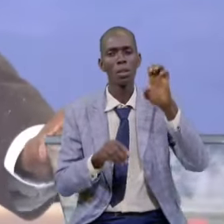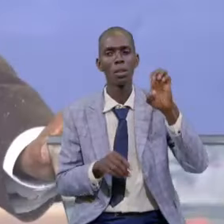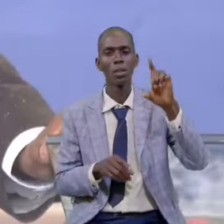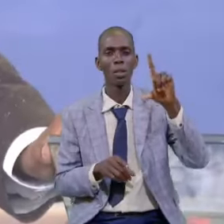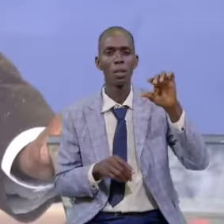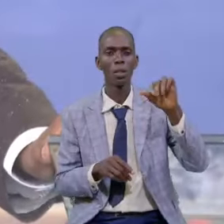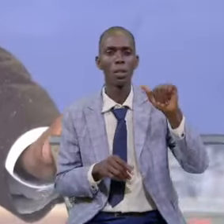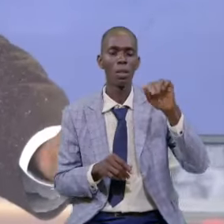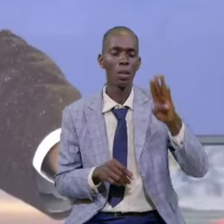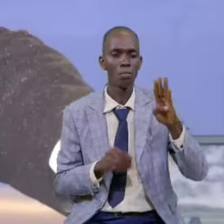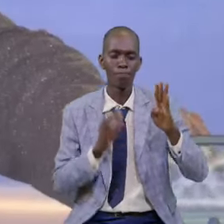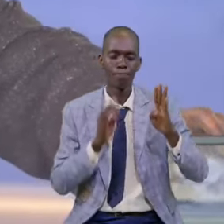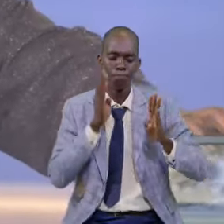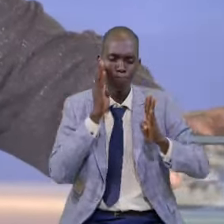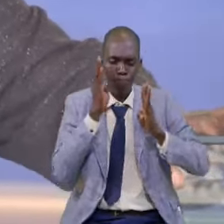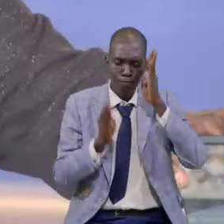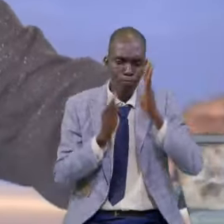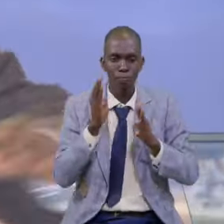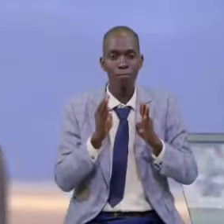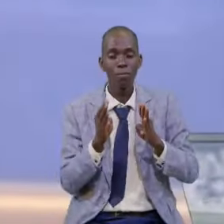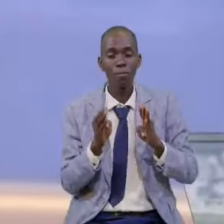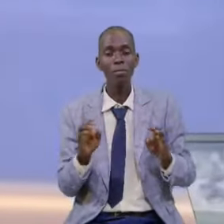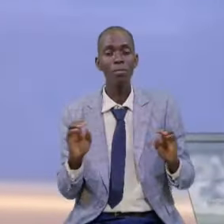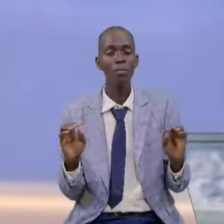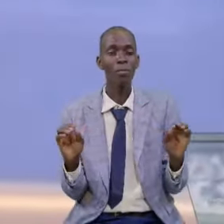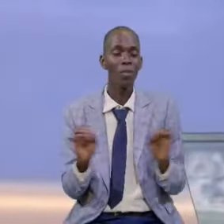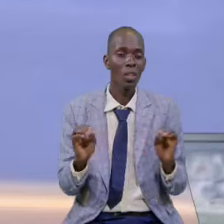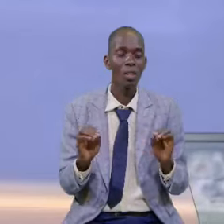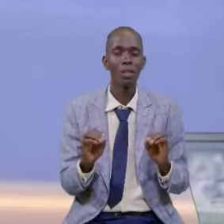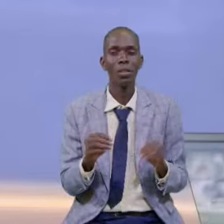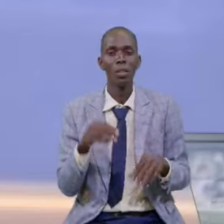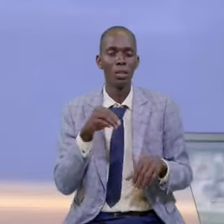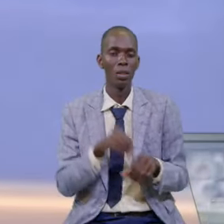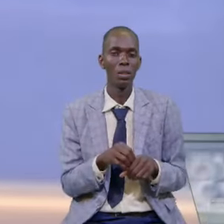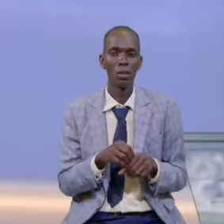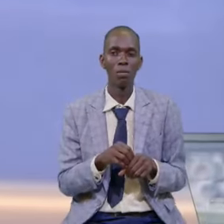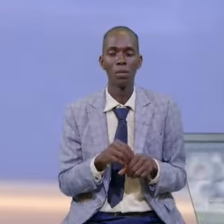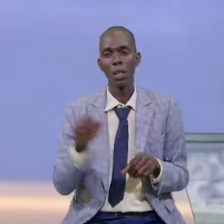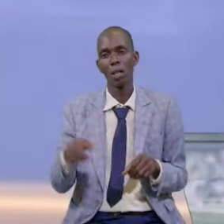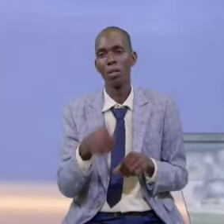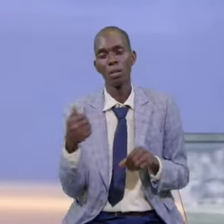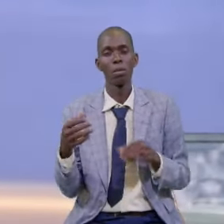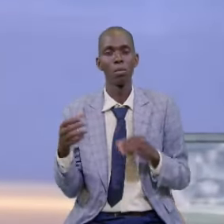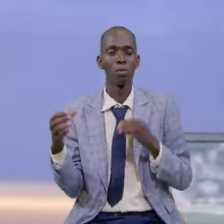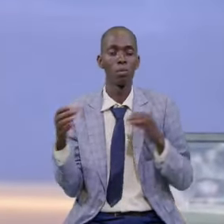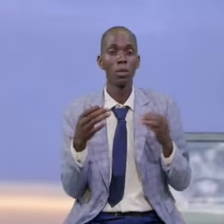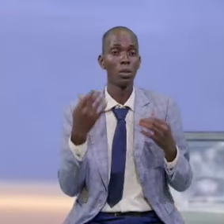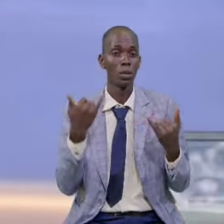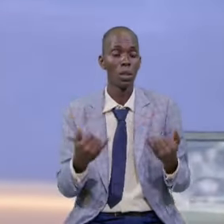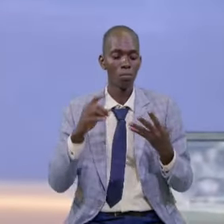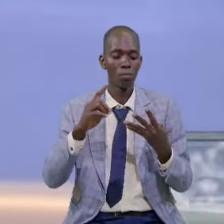liability in another battle? Here comes Goliath. Goliath, how do you